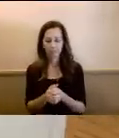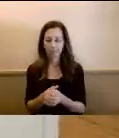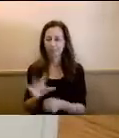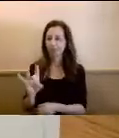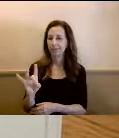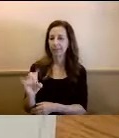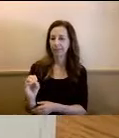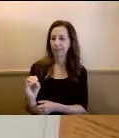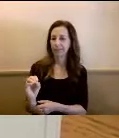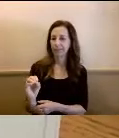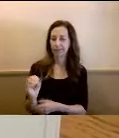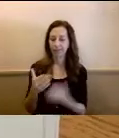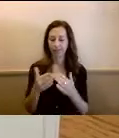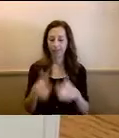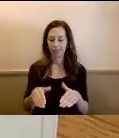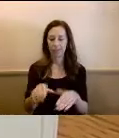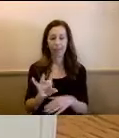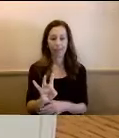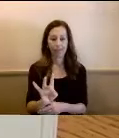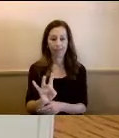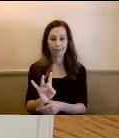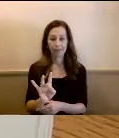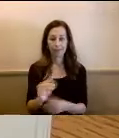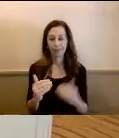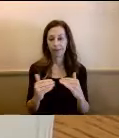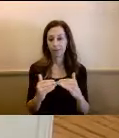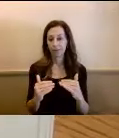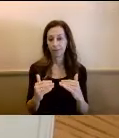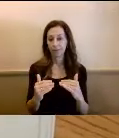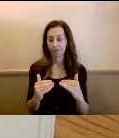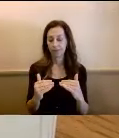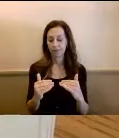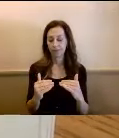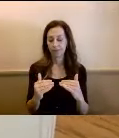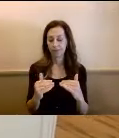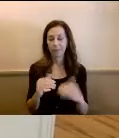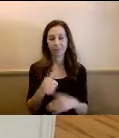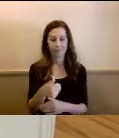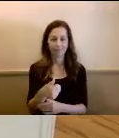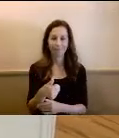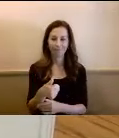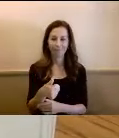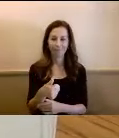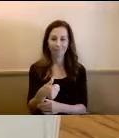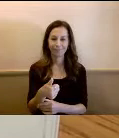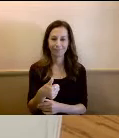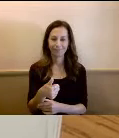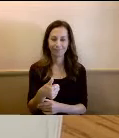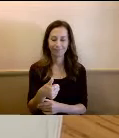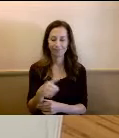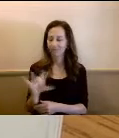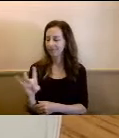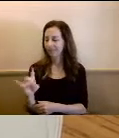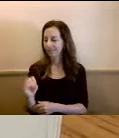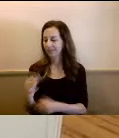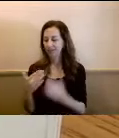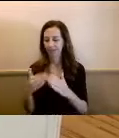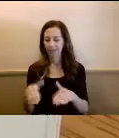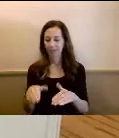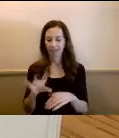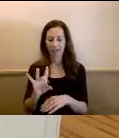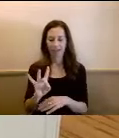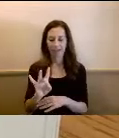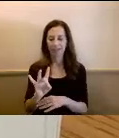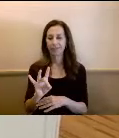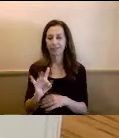to have 80 divided by 8 equals 10. So we have 80 divided by